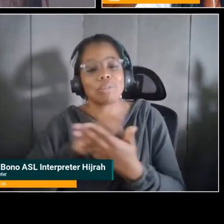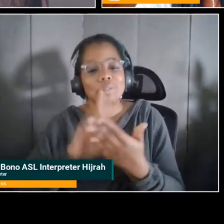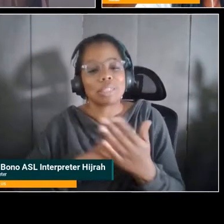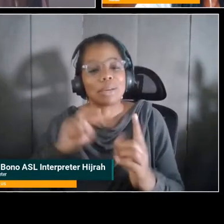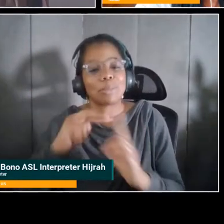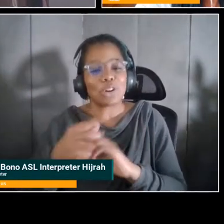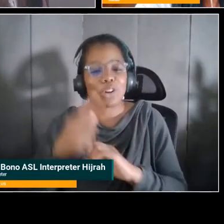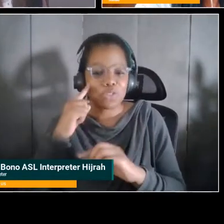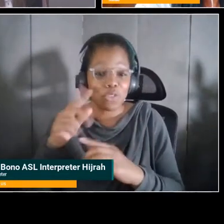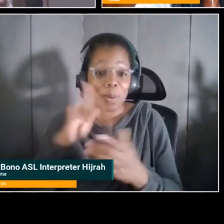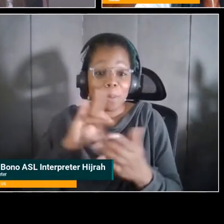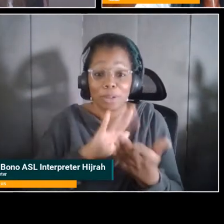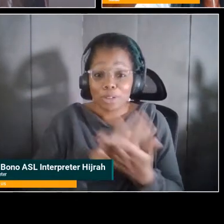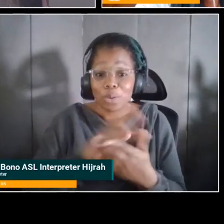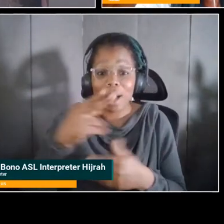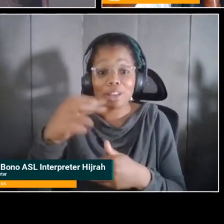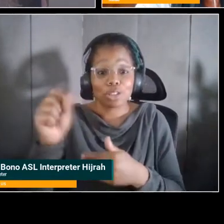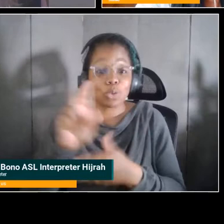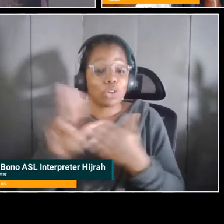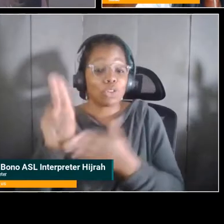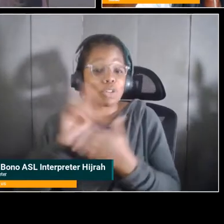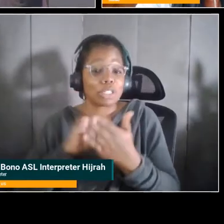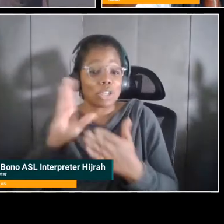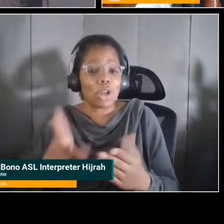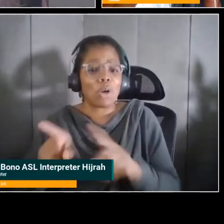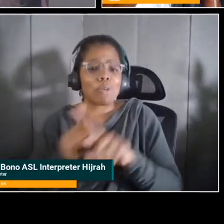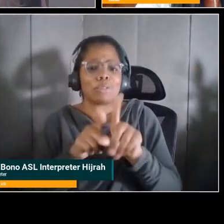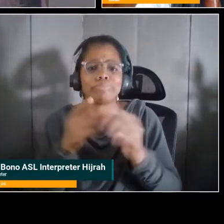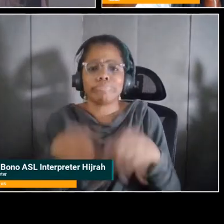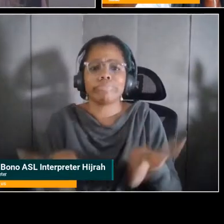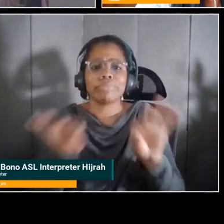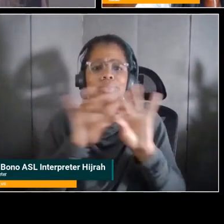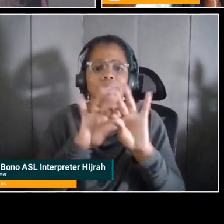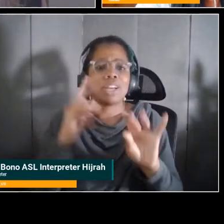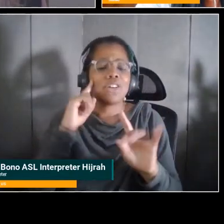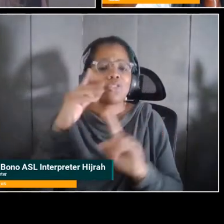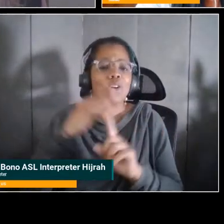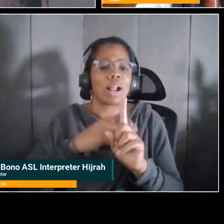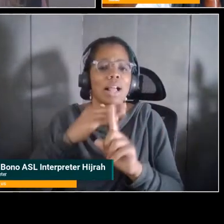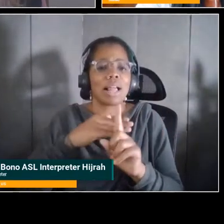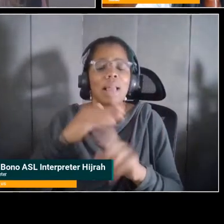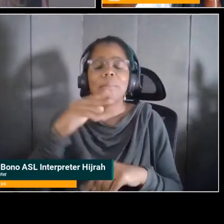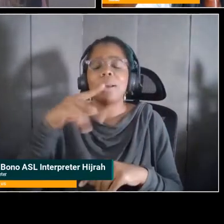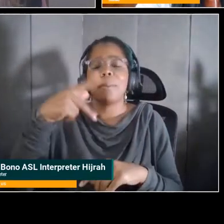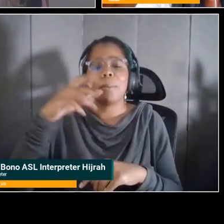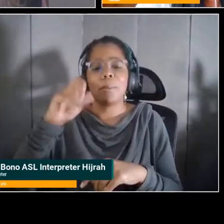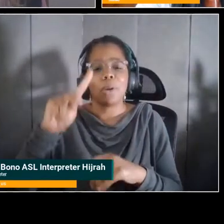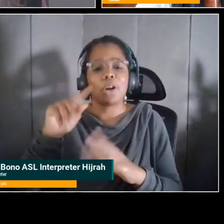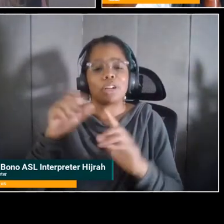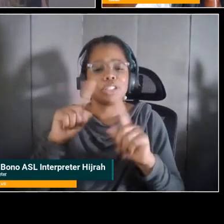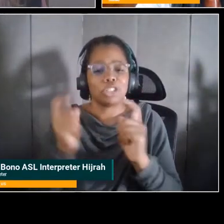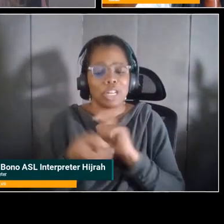and university students, and played a critical role in climate park change research and